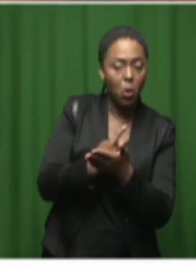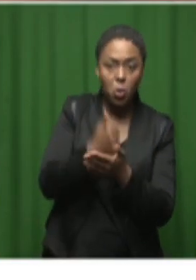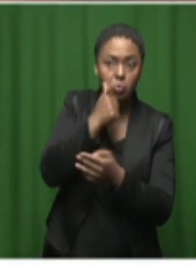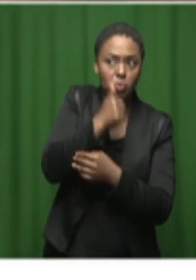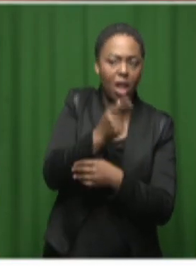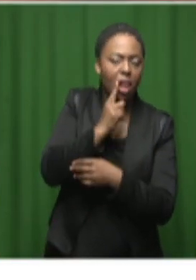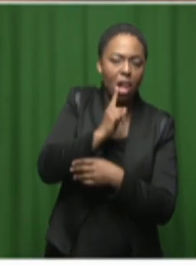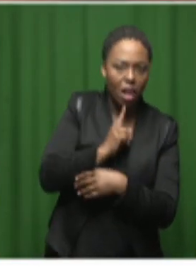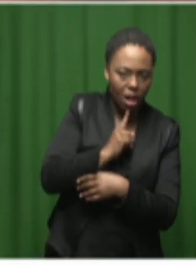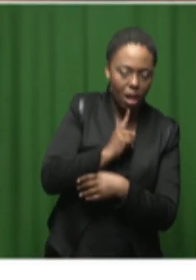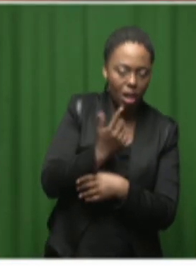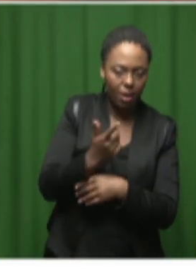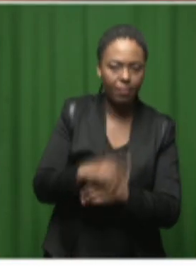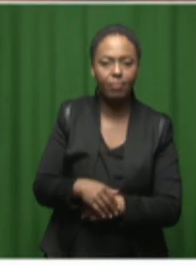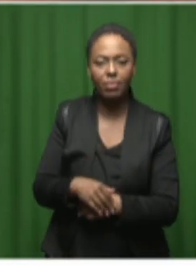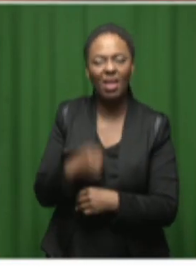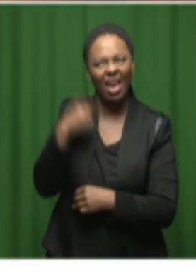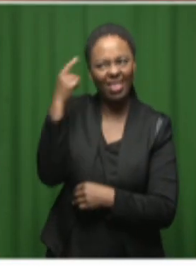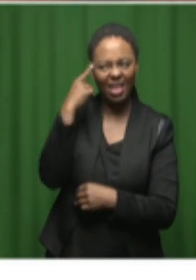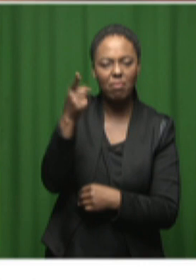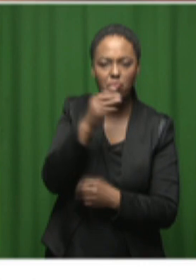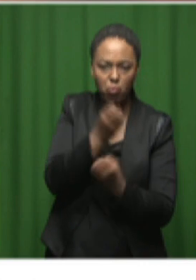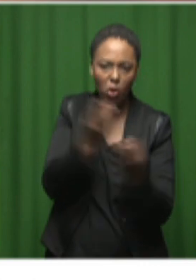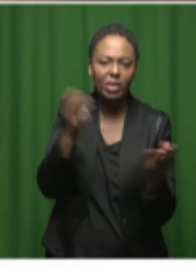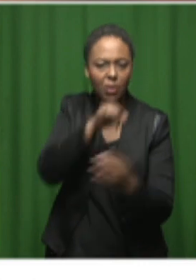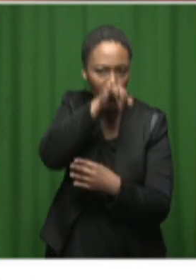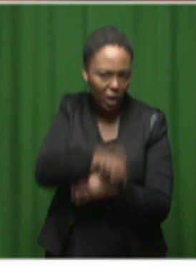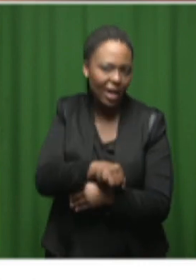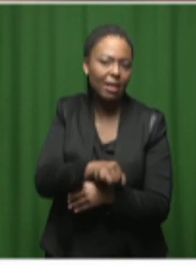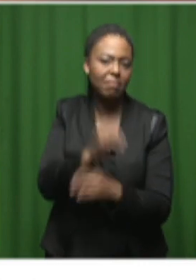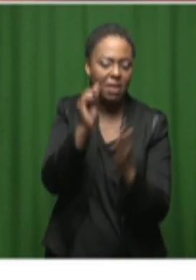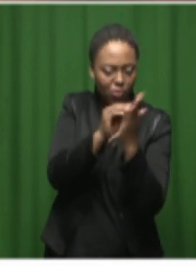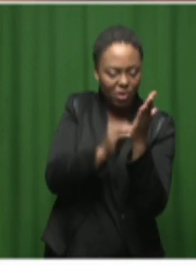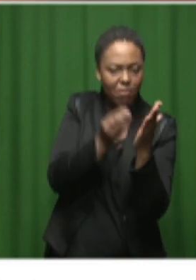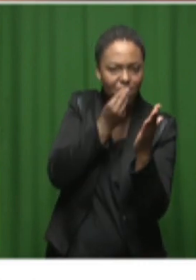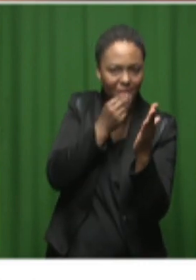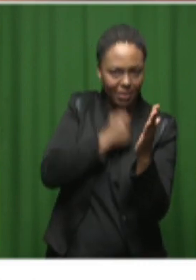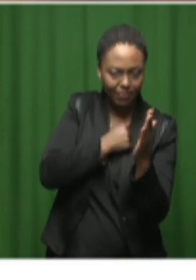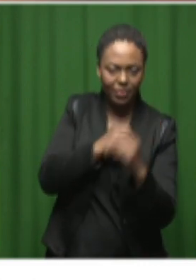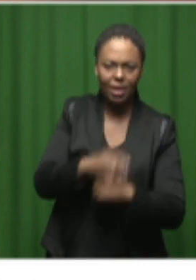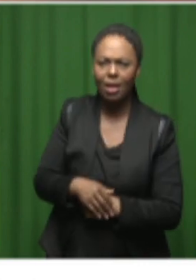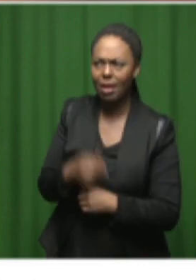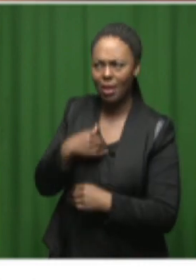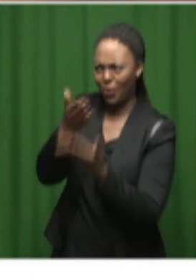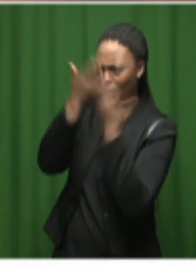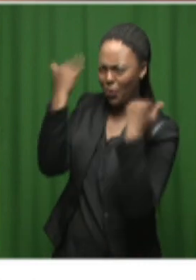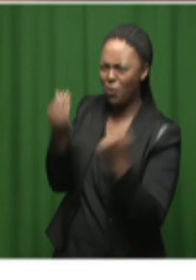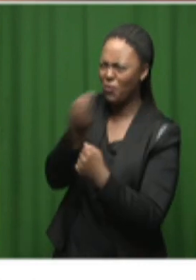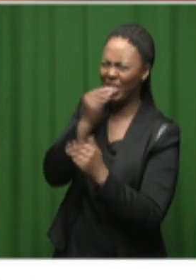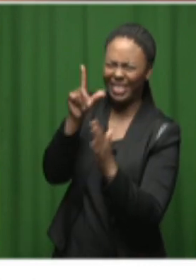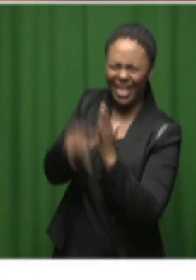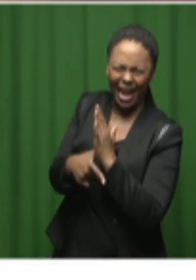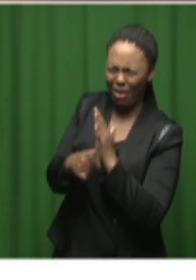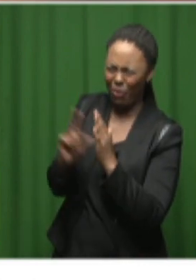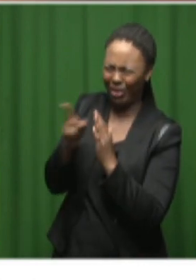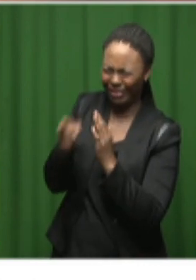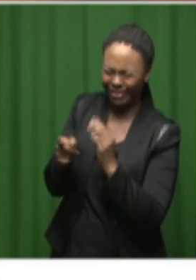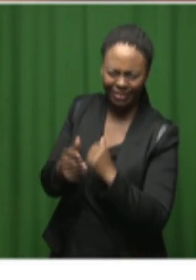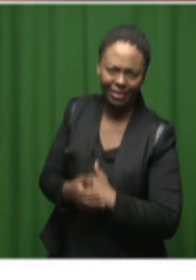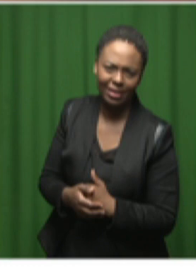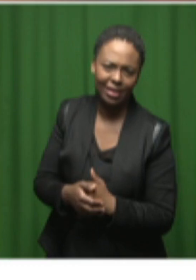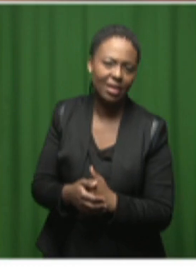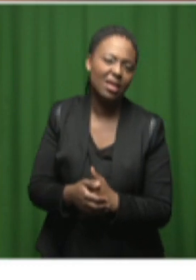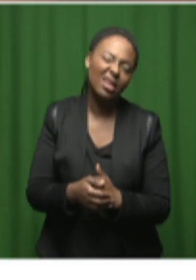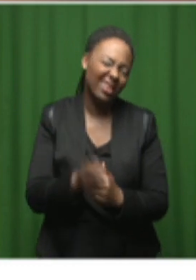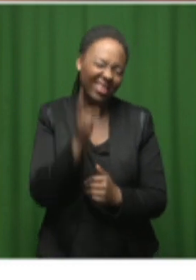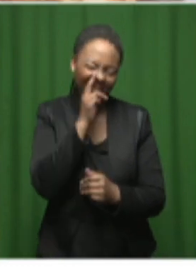recipes that I share with them. I hear this term food stylist all the time, but Yes. I don't actually know what a food stylist is. So it's so